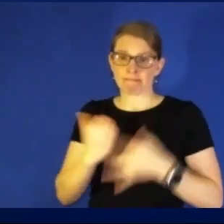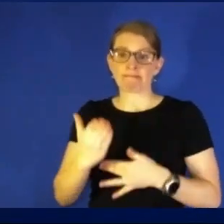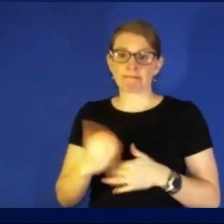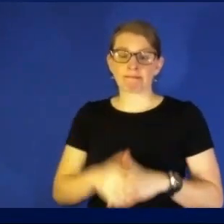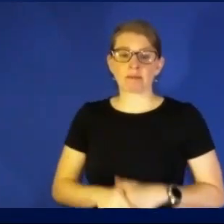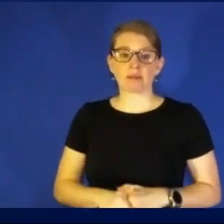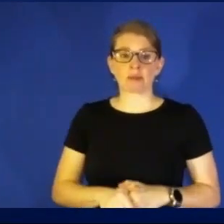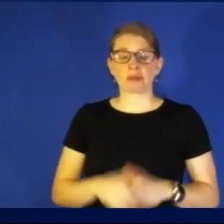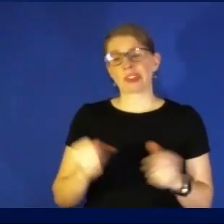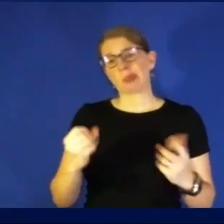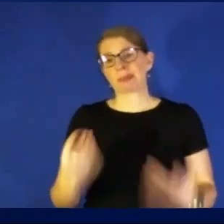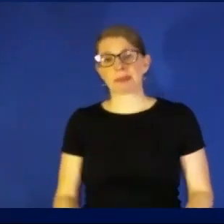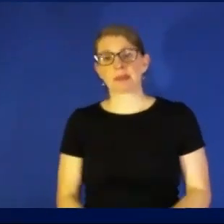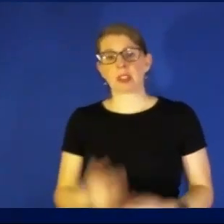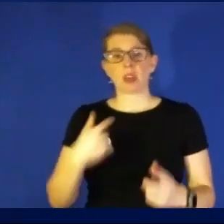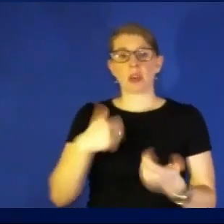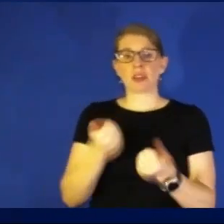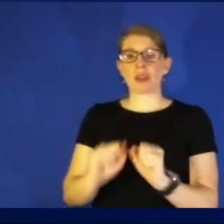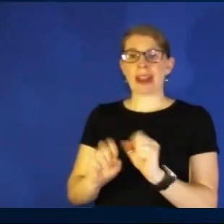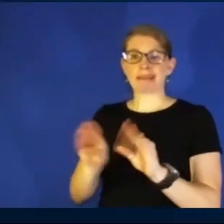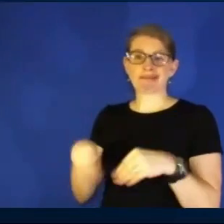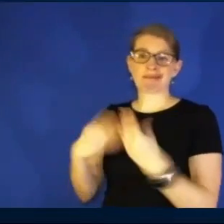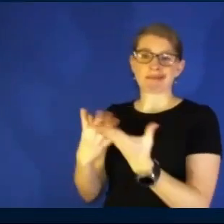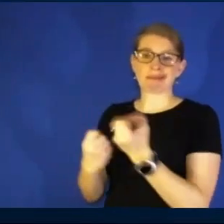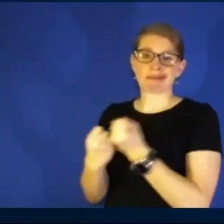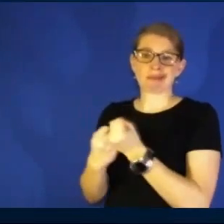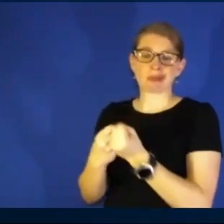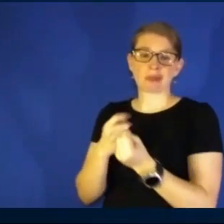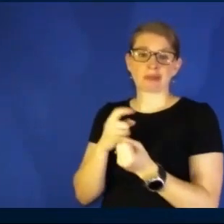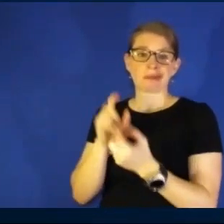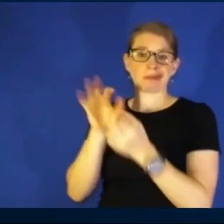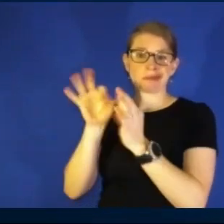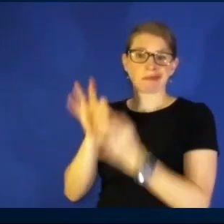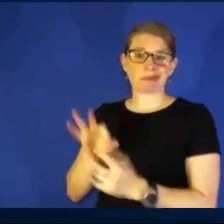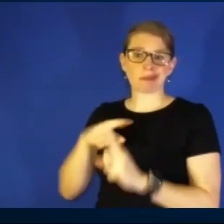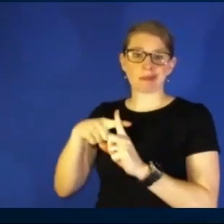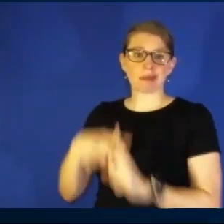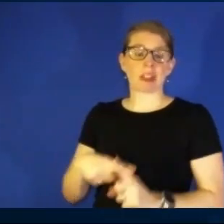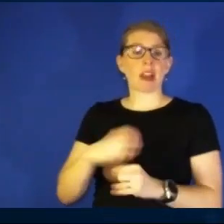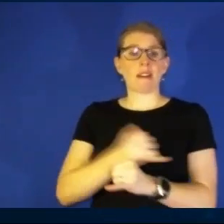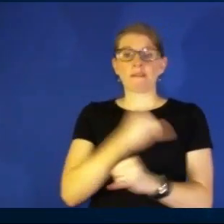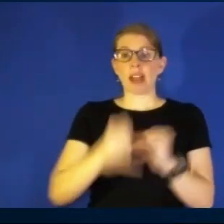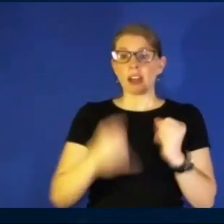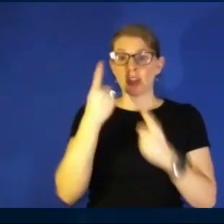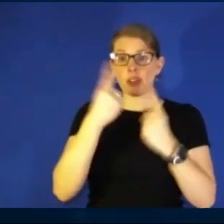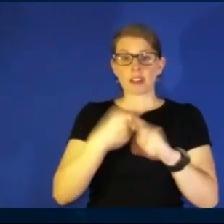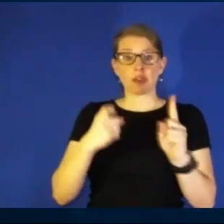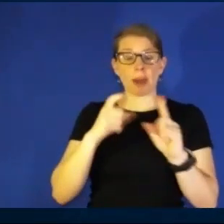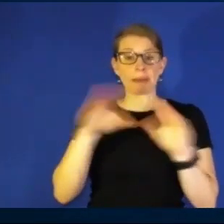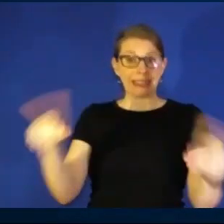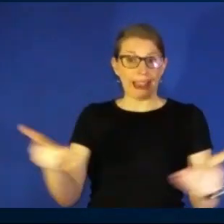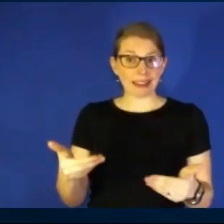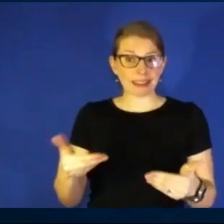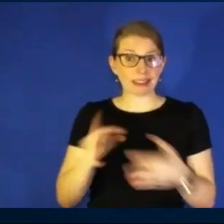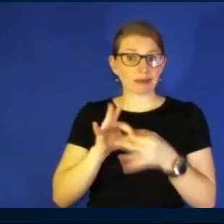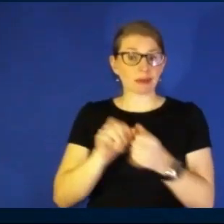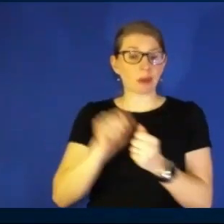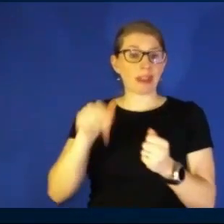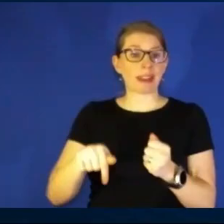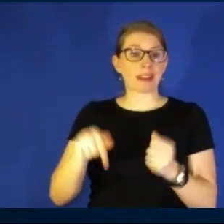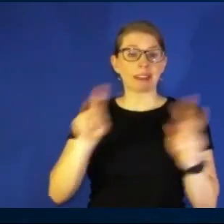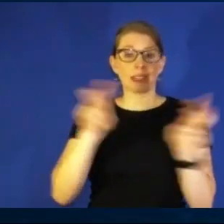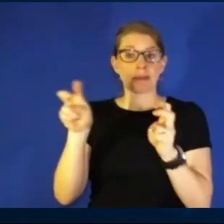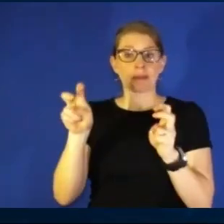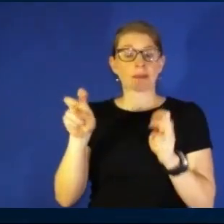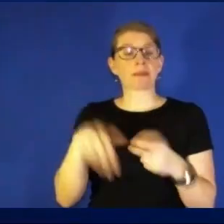So that's what I would have to say. Yeah. I want to get some final thoughts from our guests on this topic. Dr. Porter-Williamson,